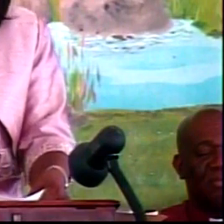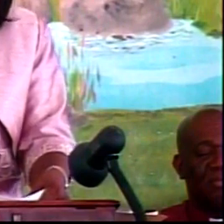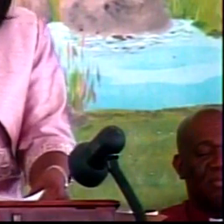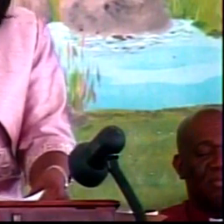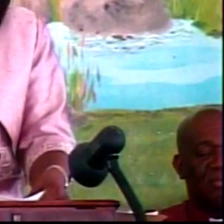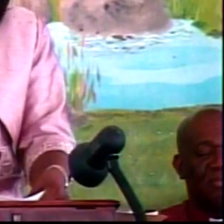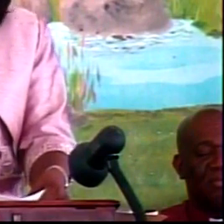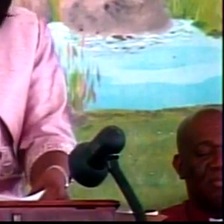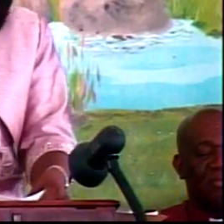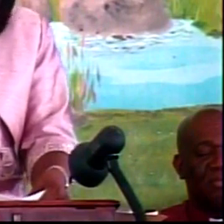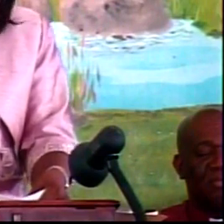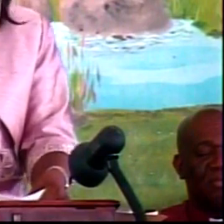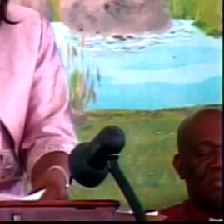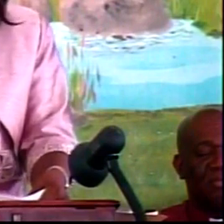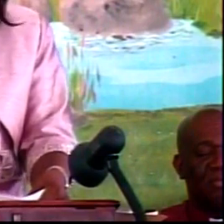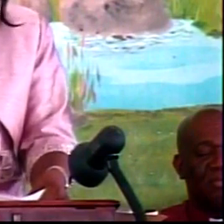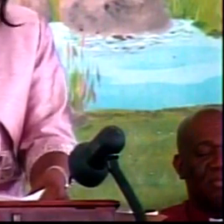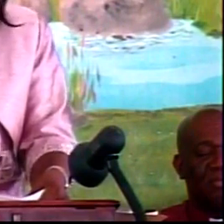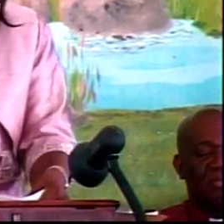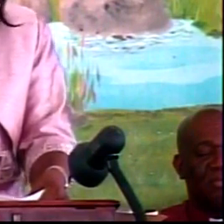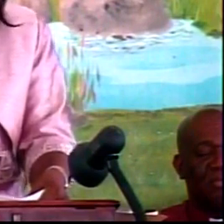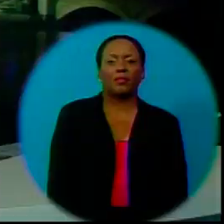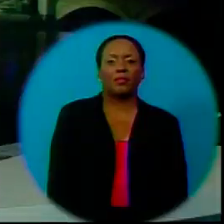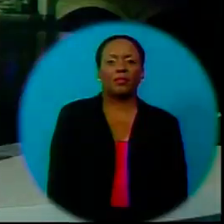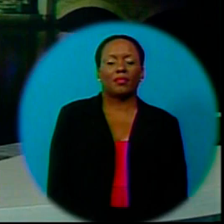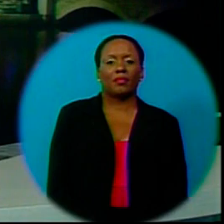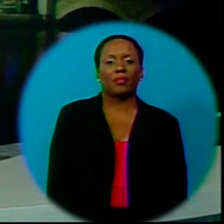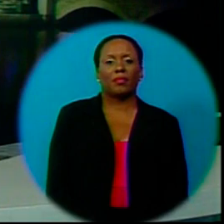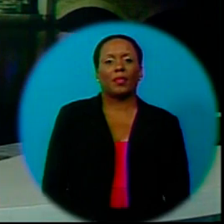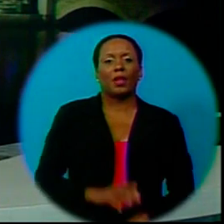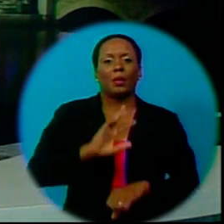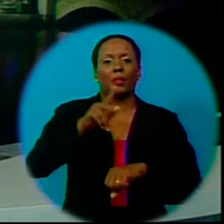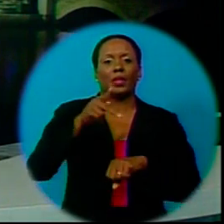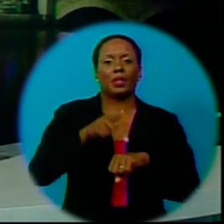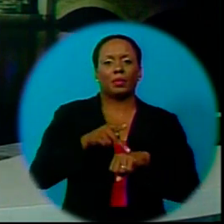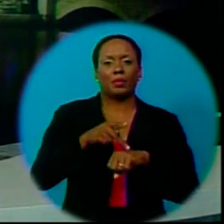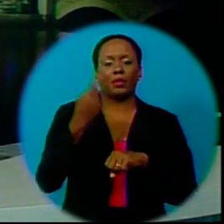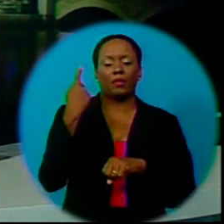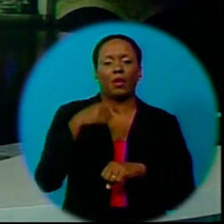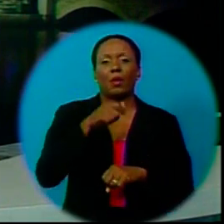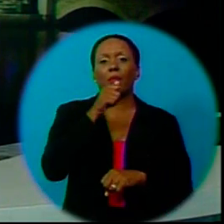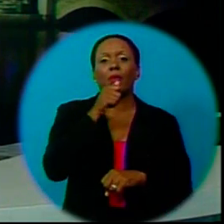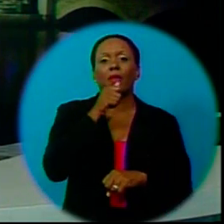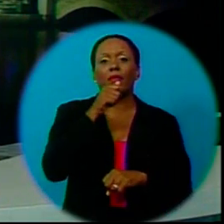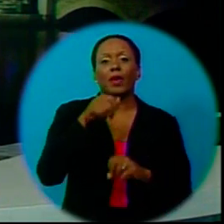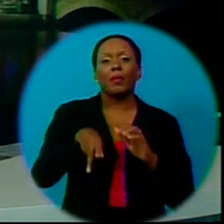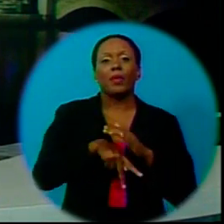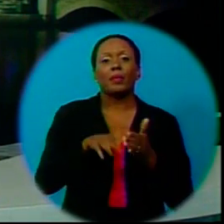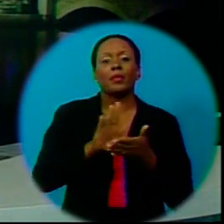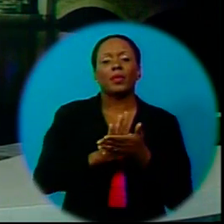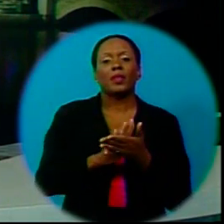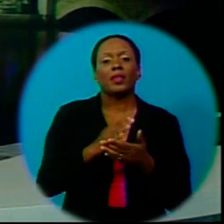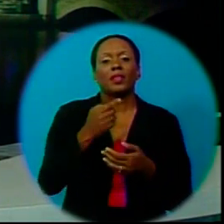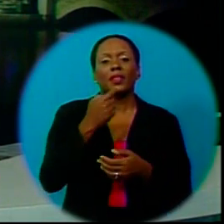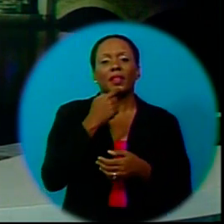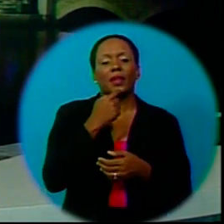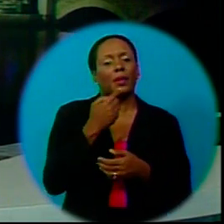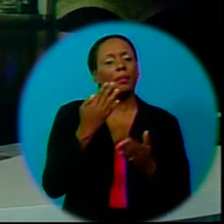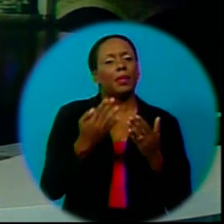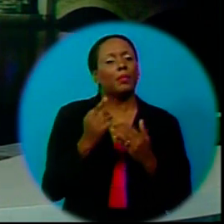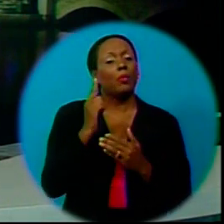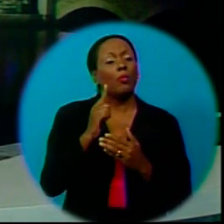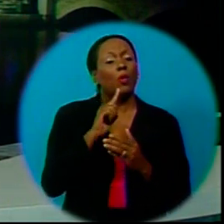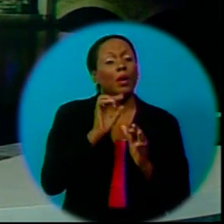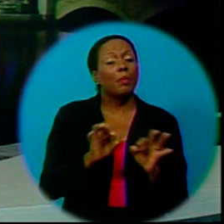a plan for you now. Well, the principal of a private primary school says there may be at least one